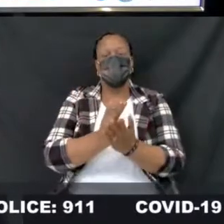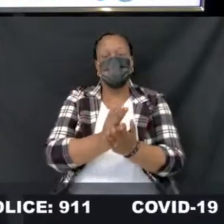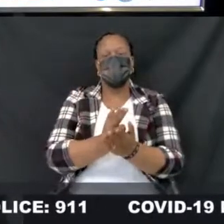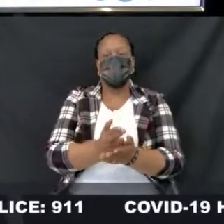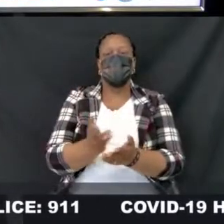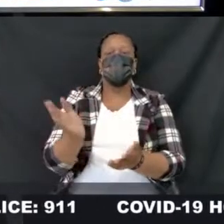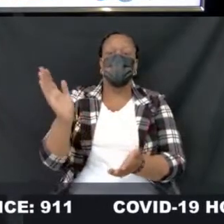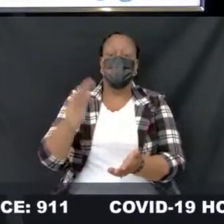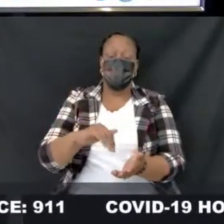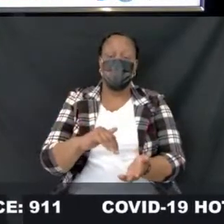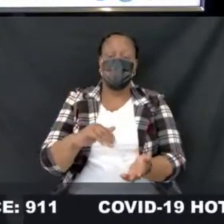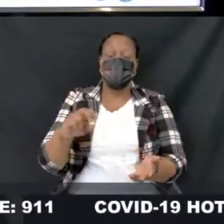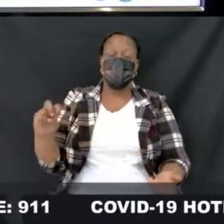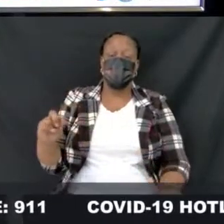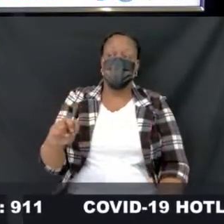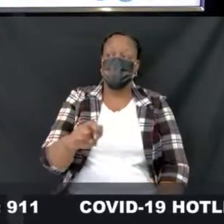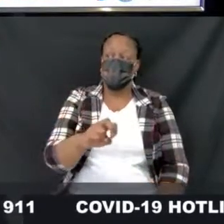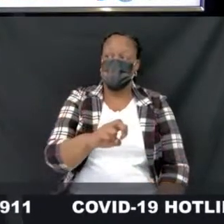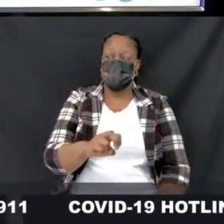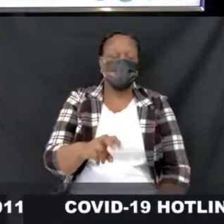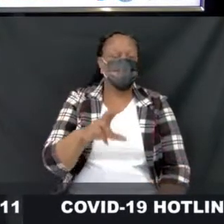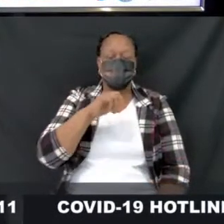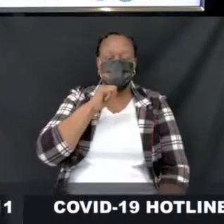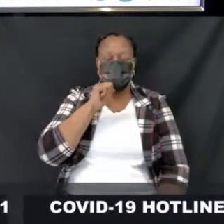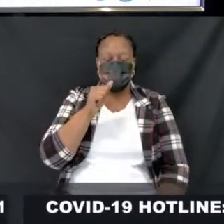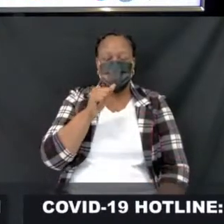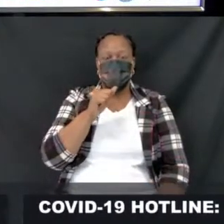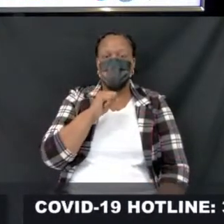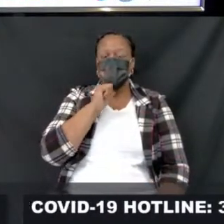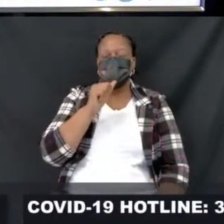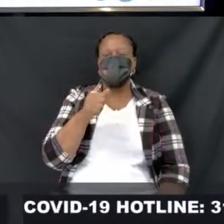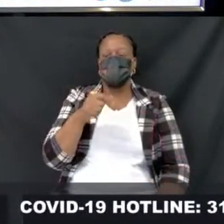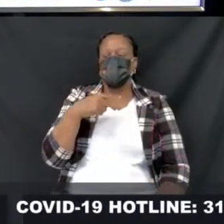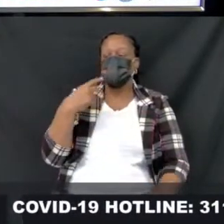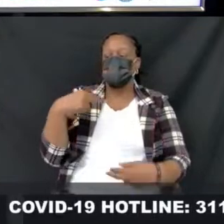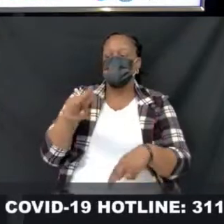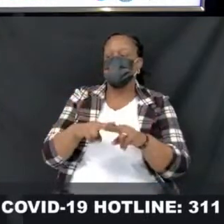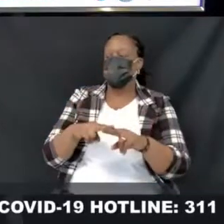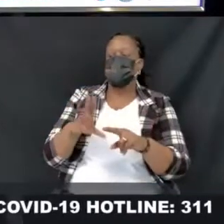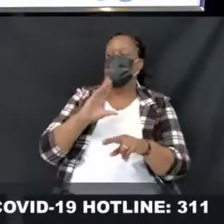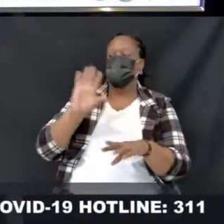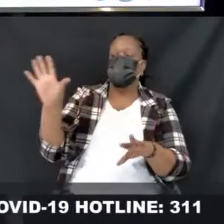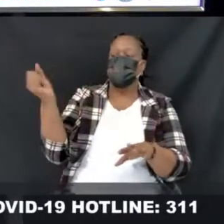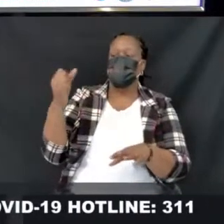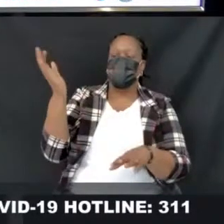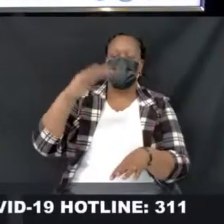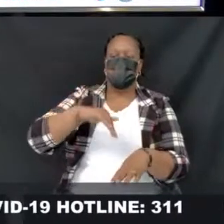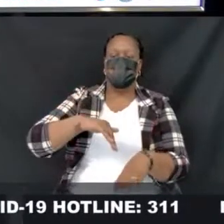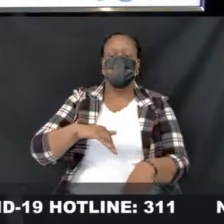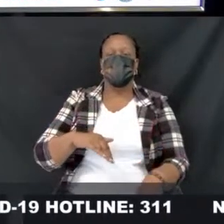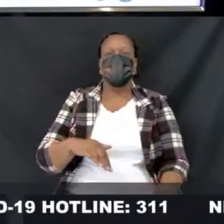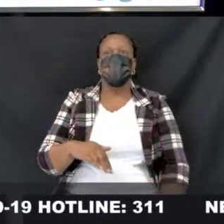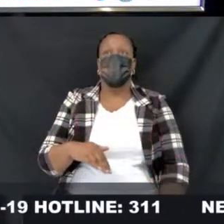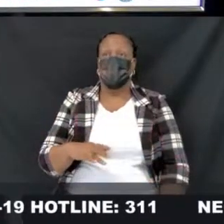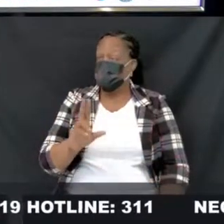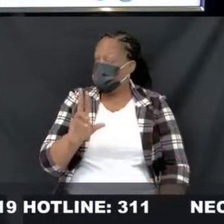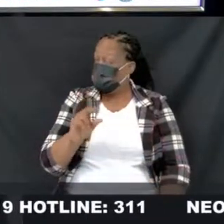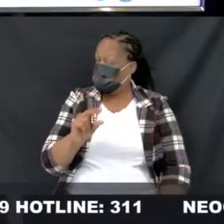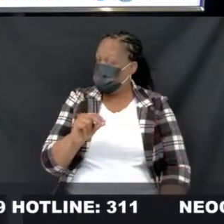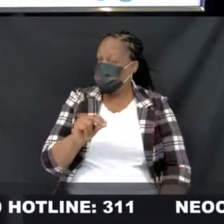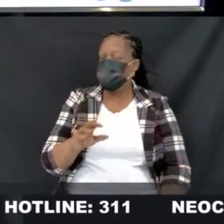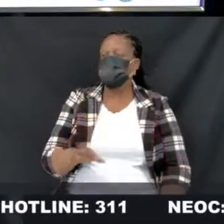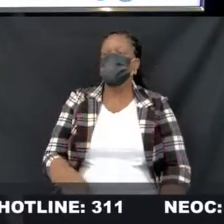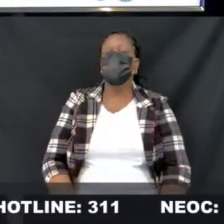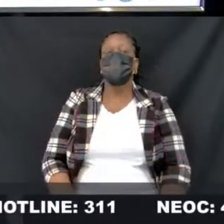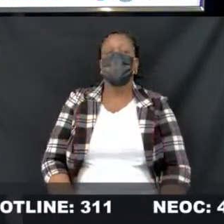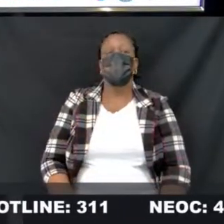nilly-willy process that, no, don't come, because it impacts everything that we do here in St. Kitts and Nevis in terms of the cruise industry. So